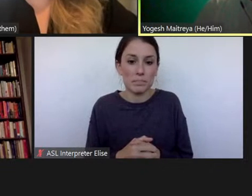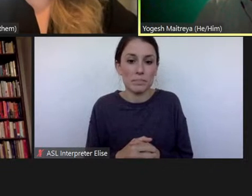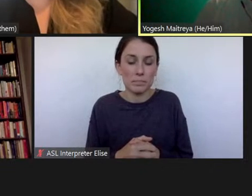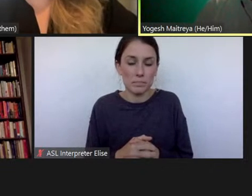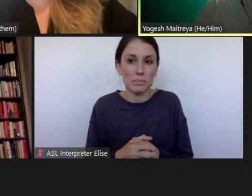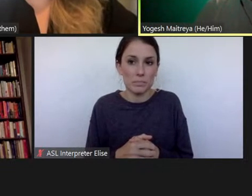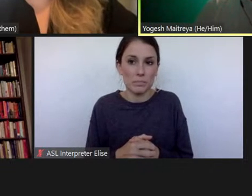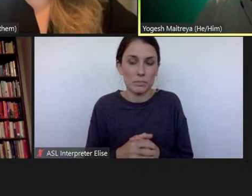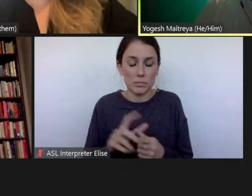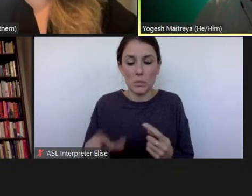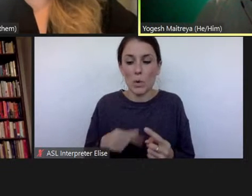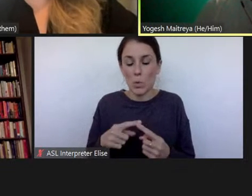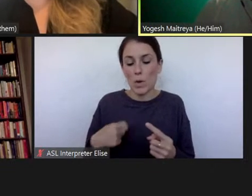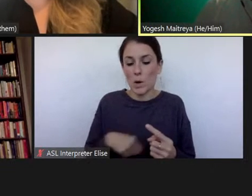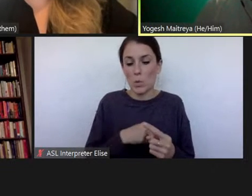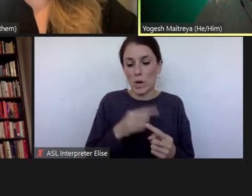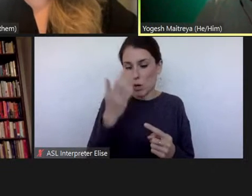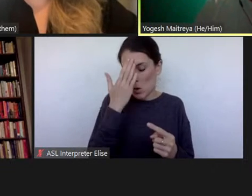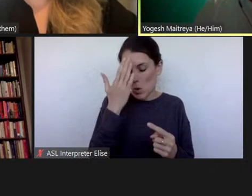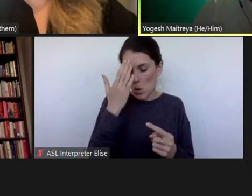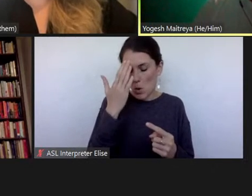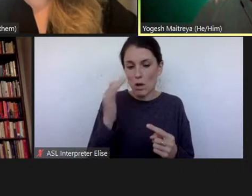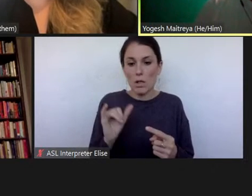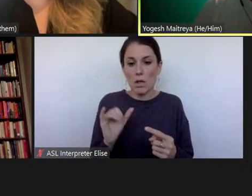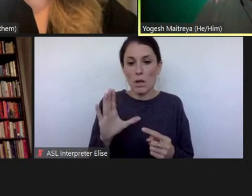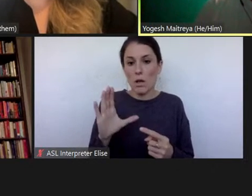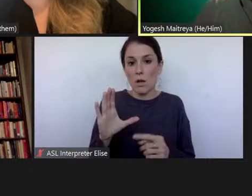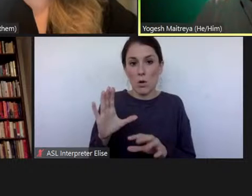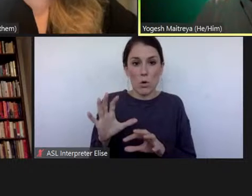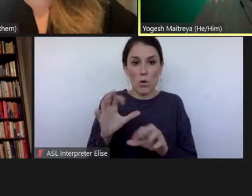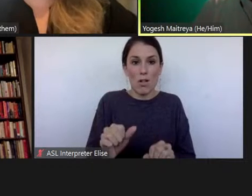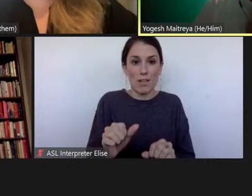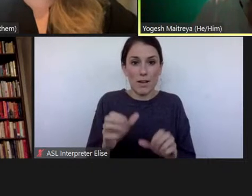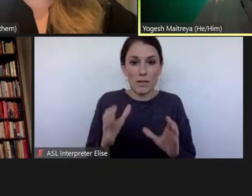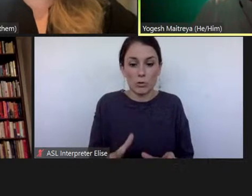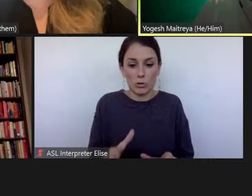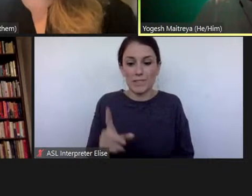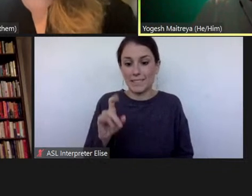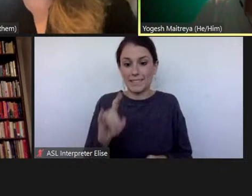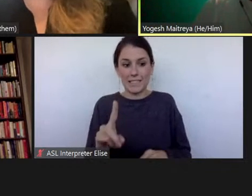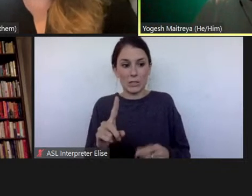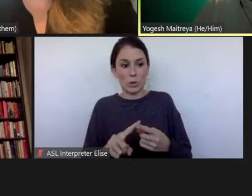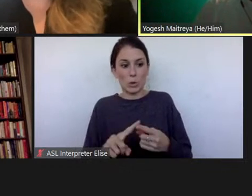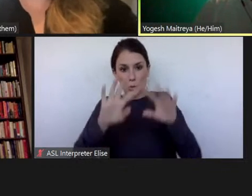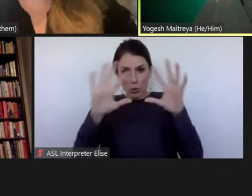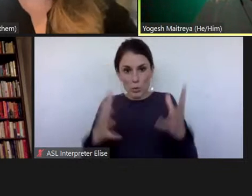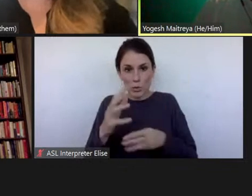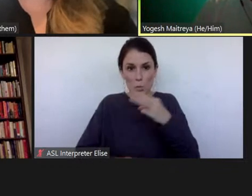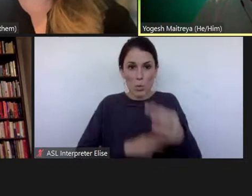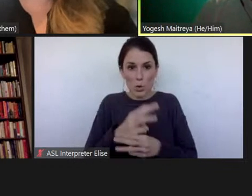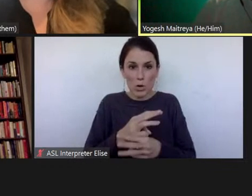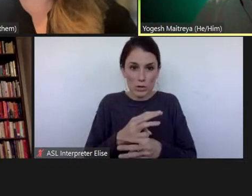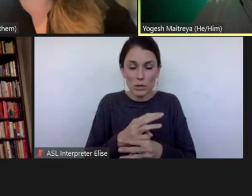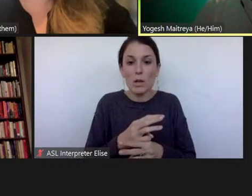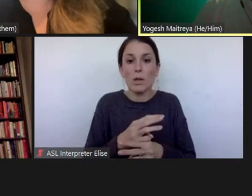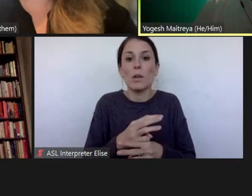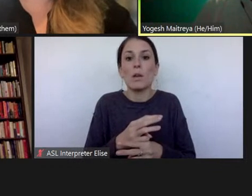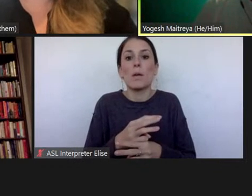when we know that, like, what colonizers did to the world in terms of